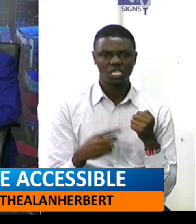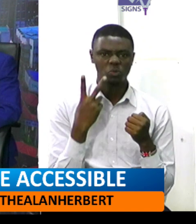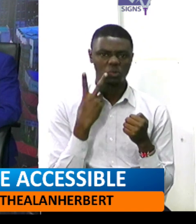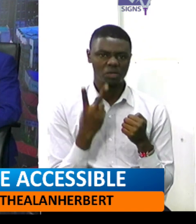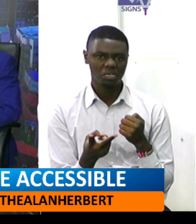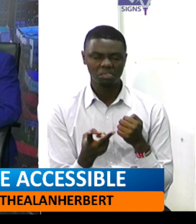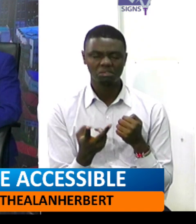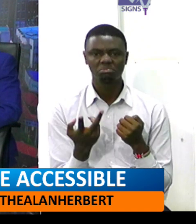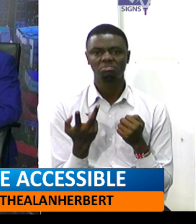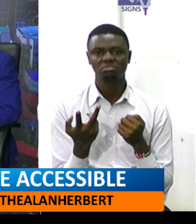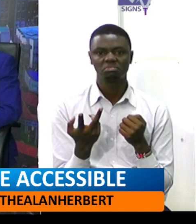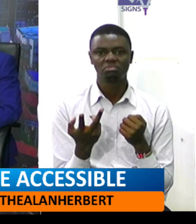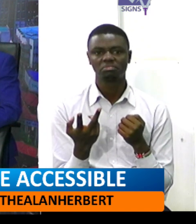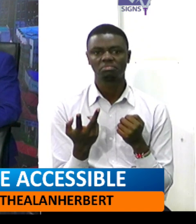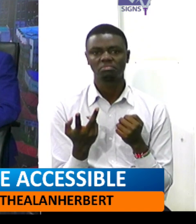6,200